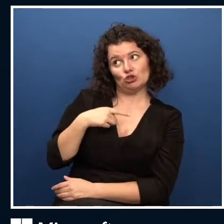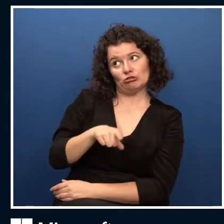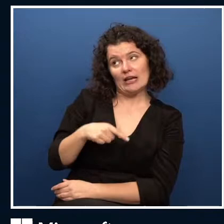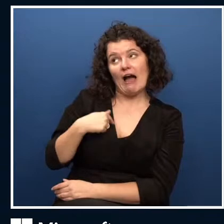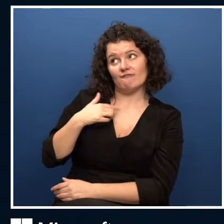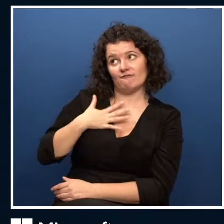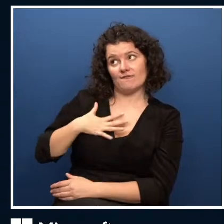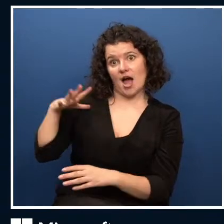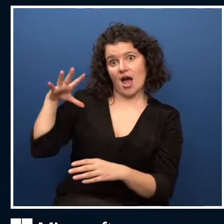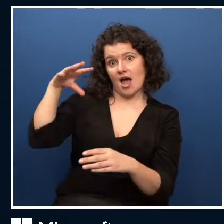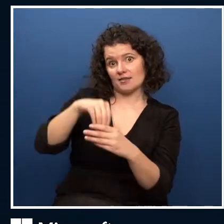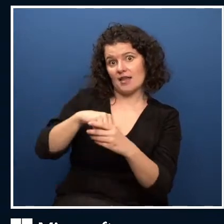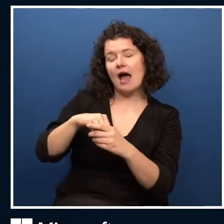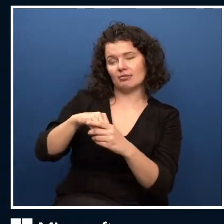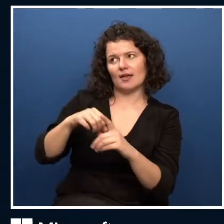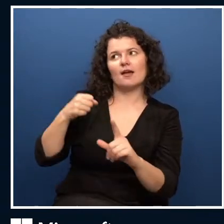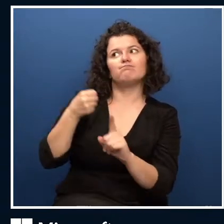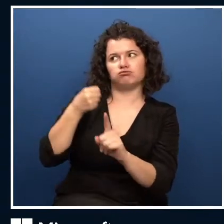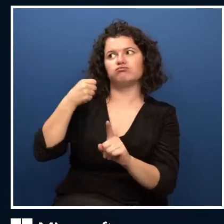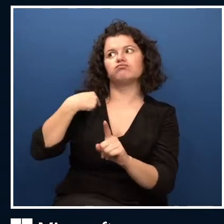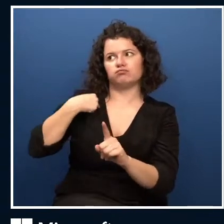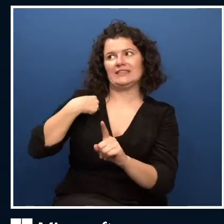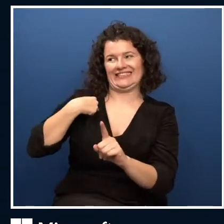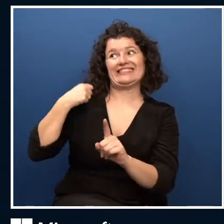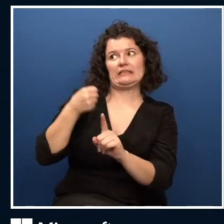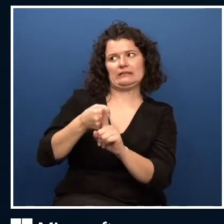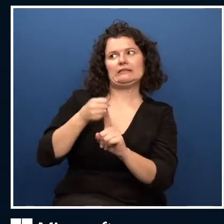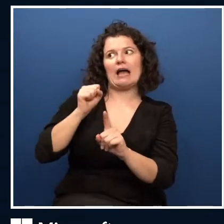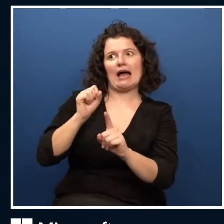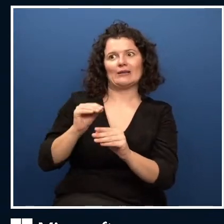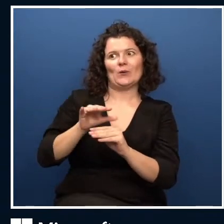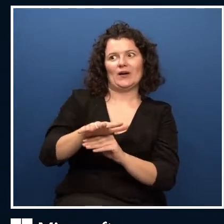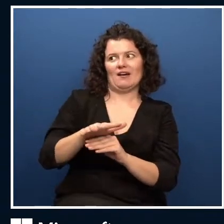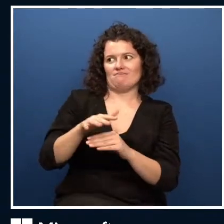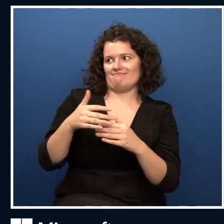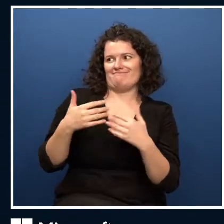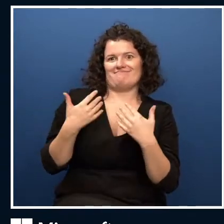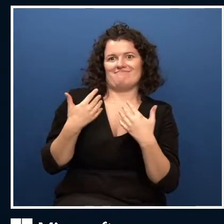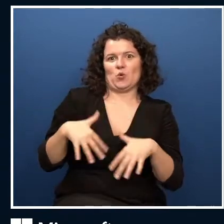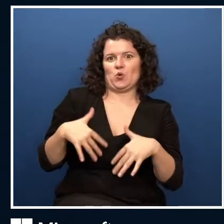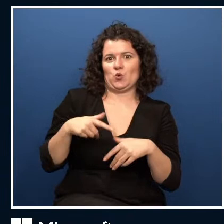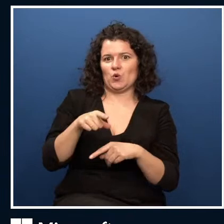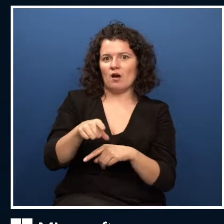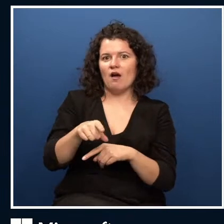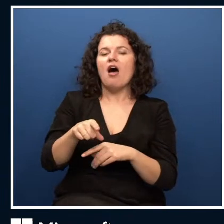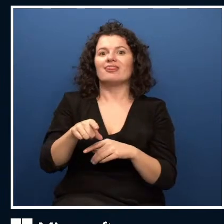most impact, and then finding a way to get yourself to that innovation team where they